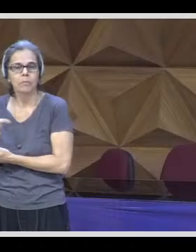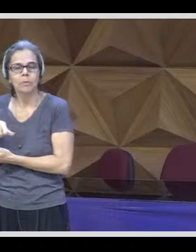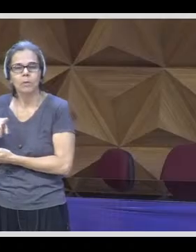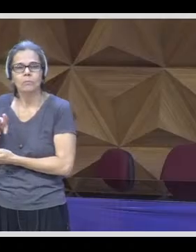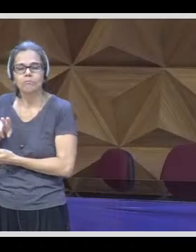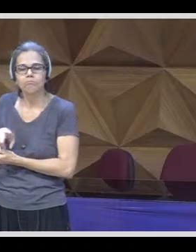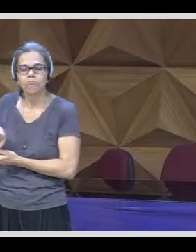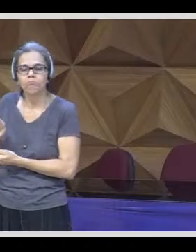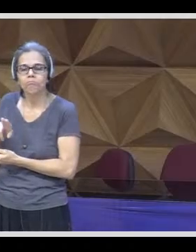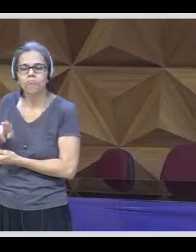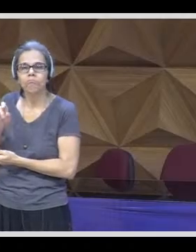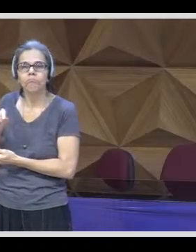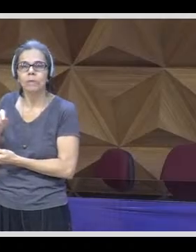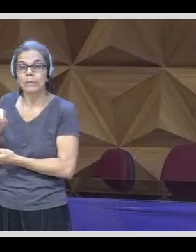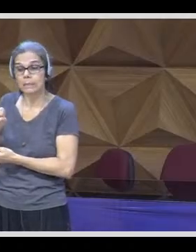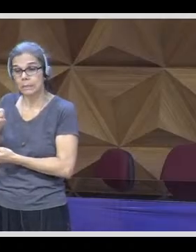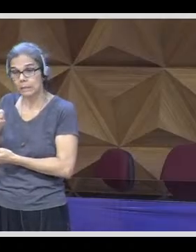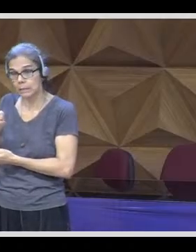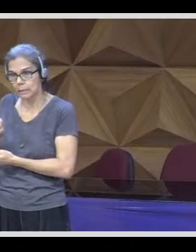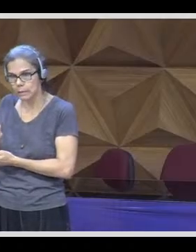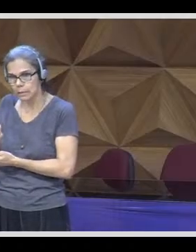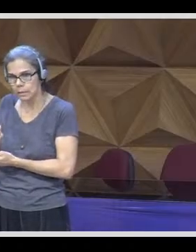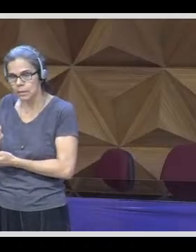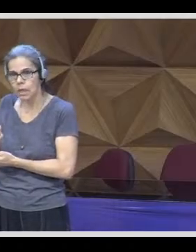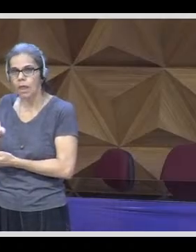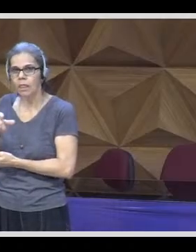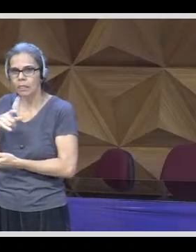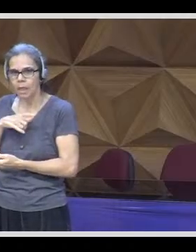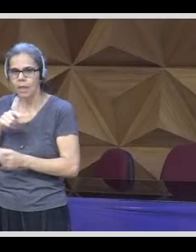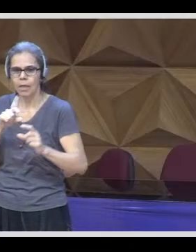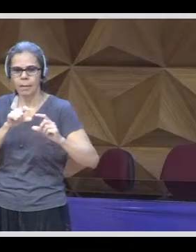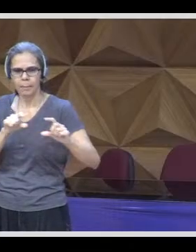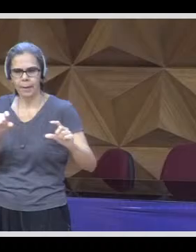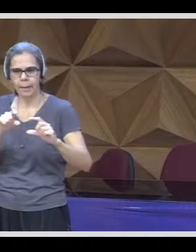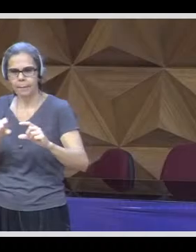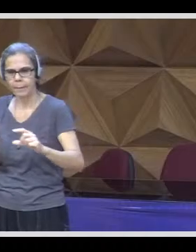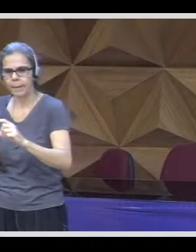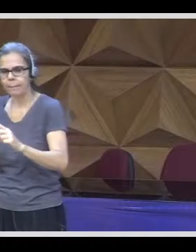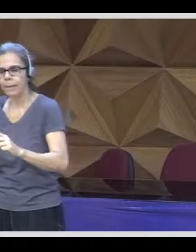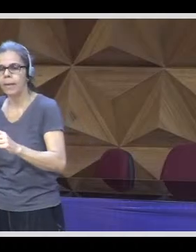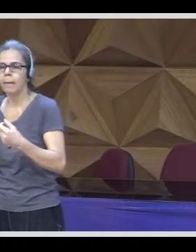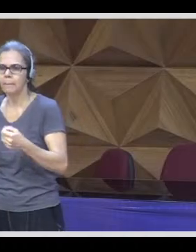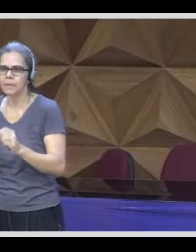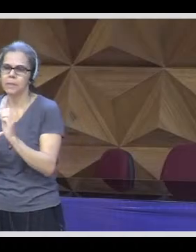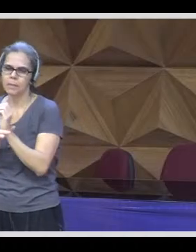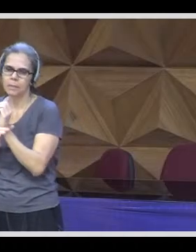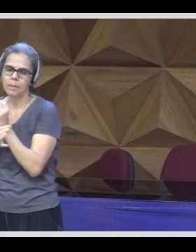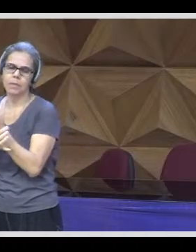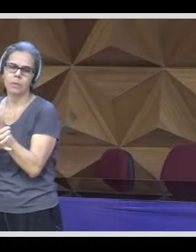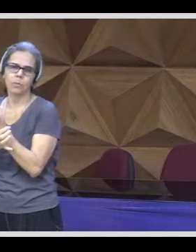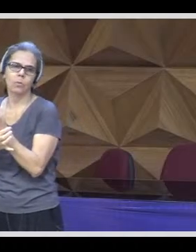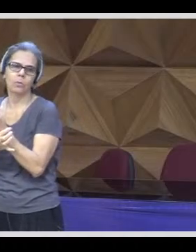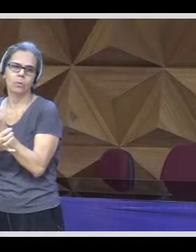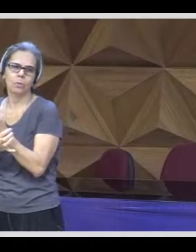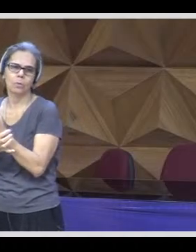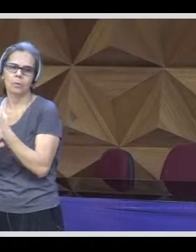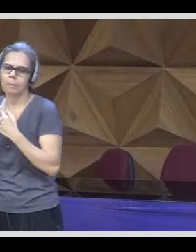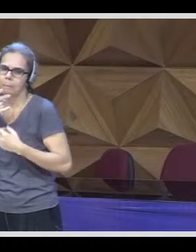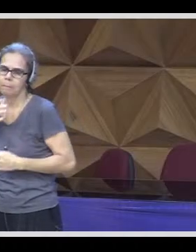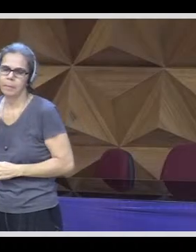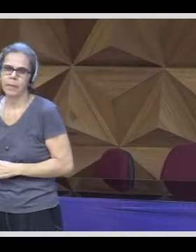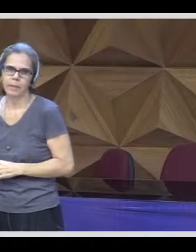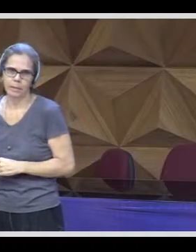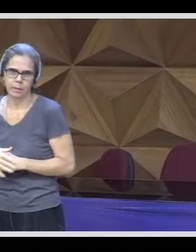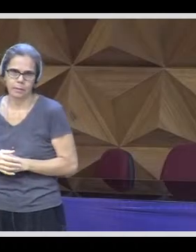tag, this stream should be safe for a child or a children or a teenager. That's what we used. And here's an example